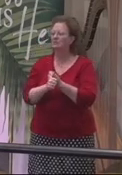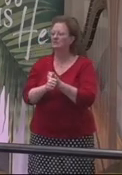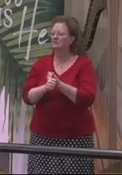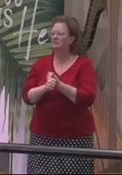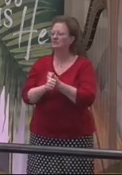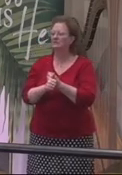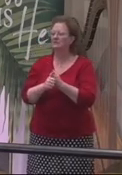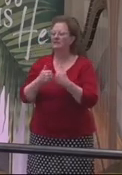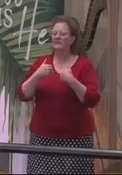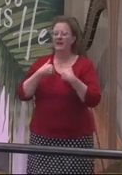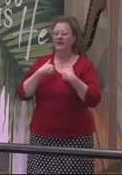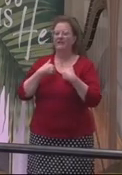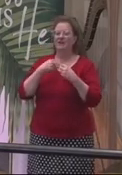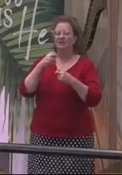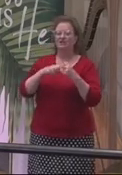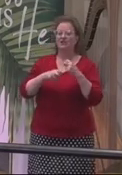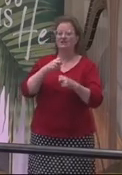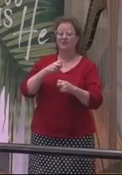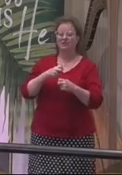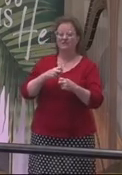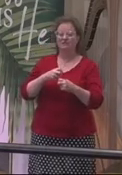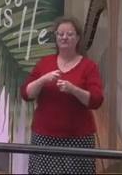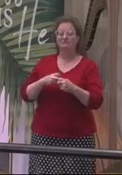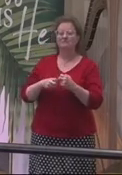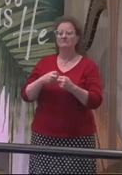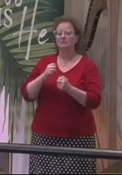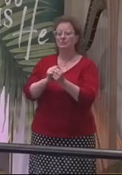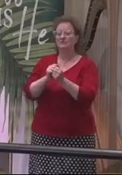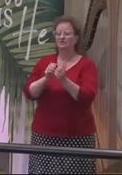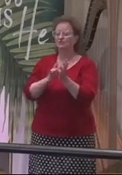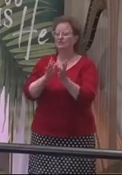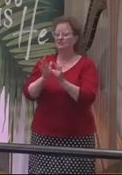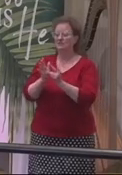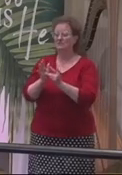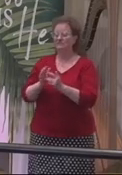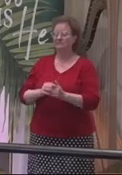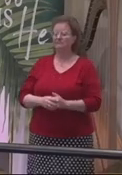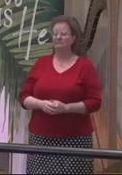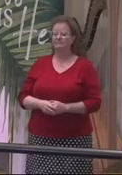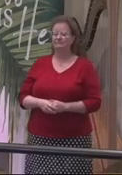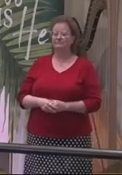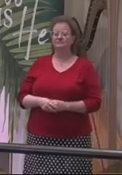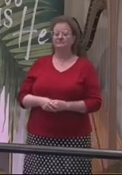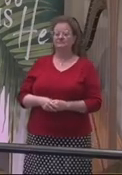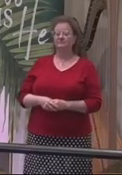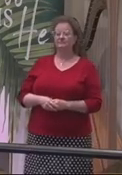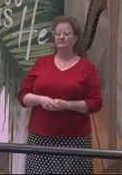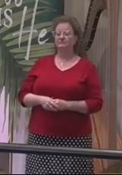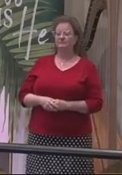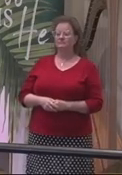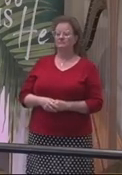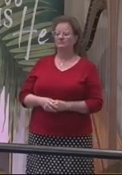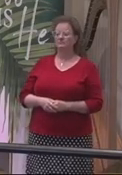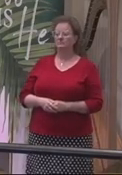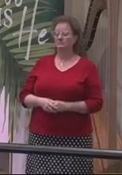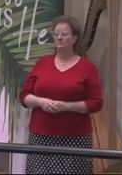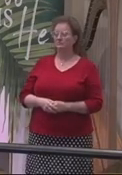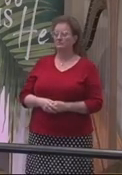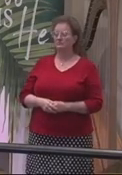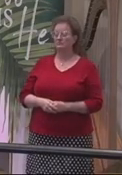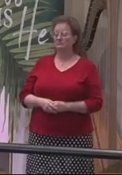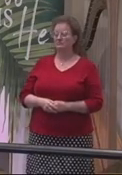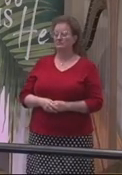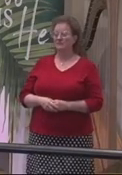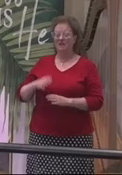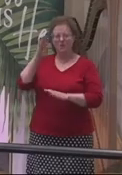Jesus problem. And if you listen to what they said at the end of our reading for today, you would hear that